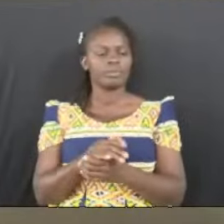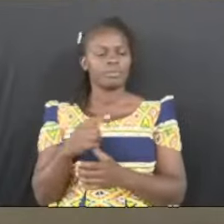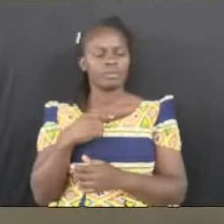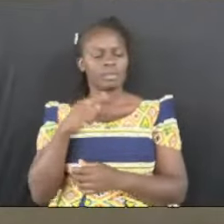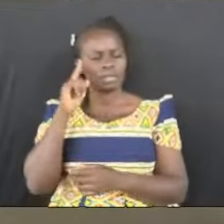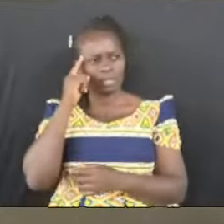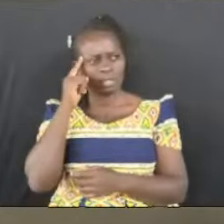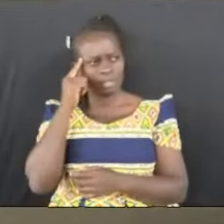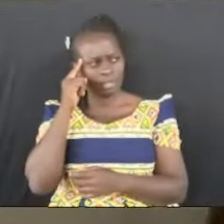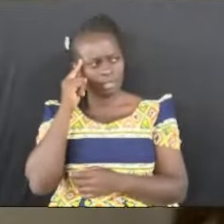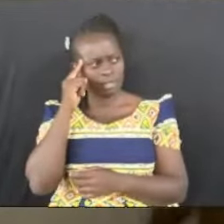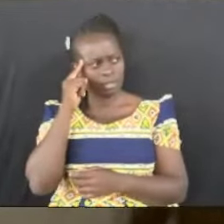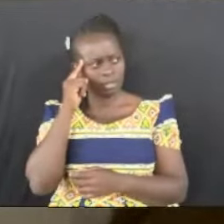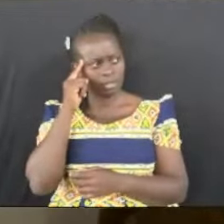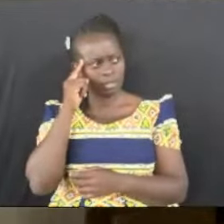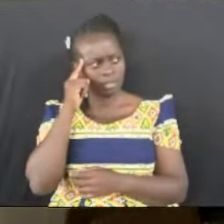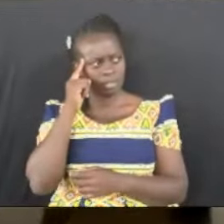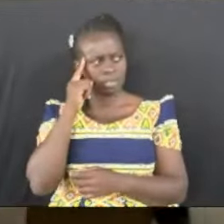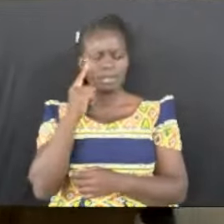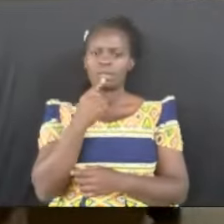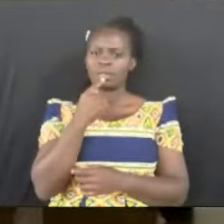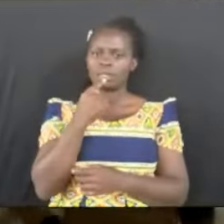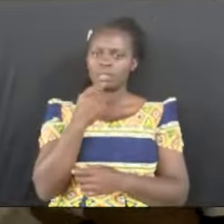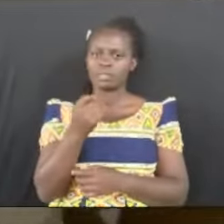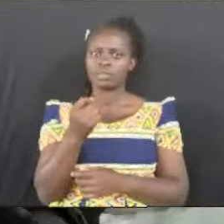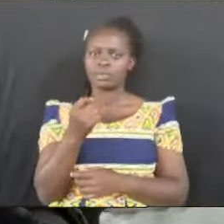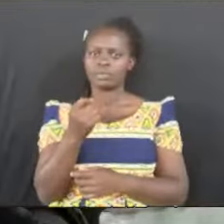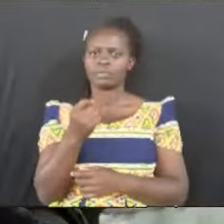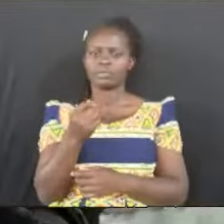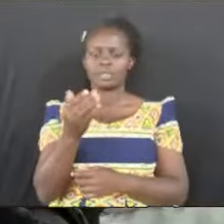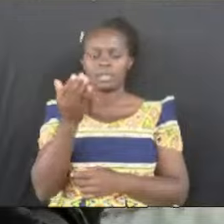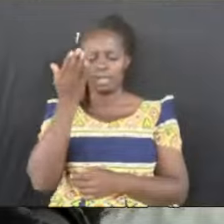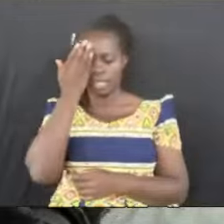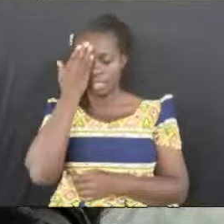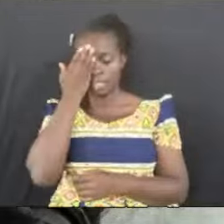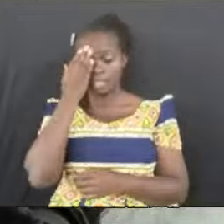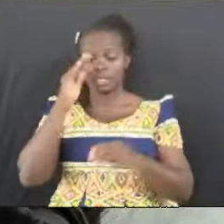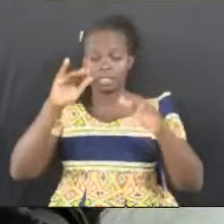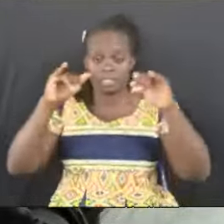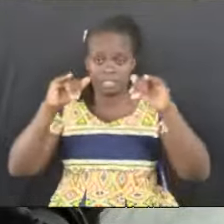So Israel spent